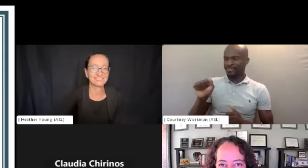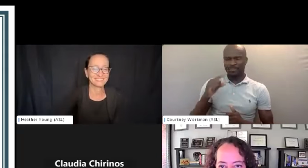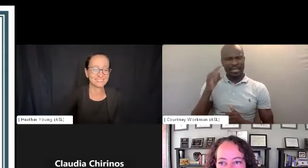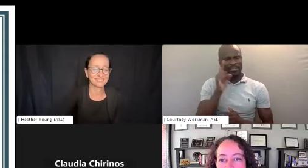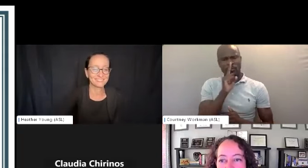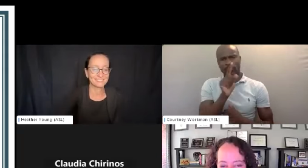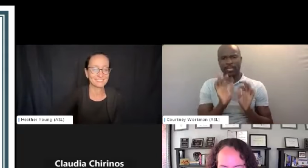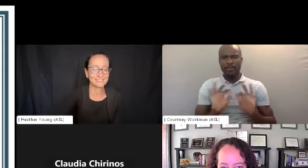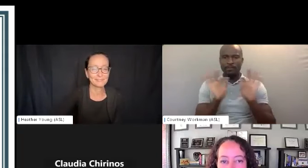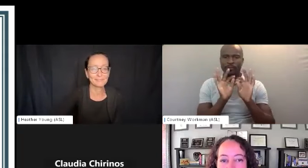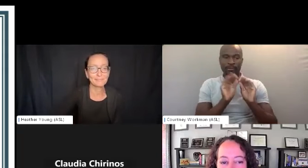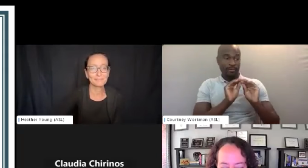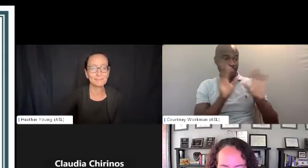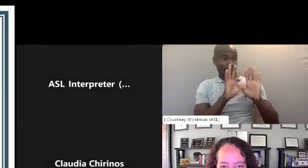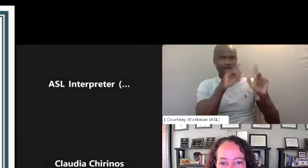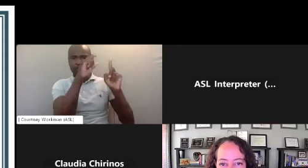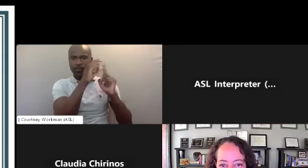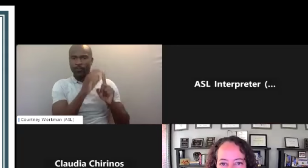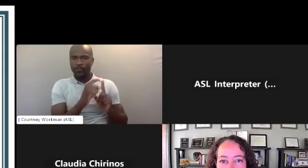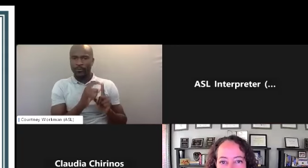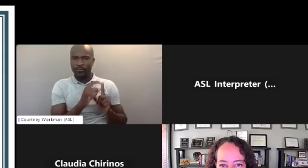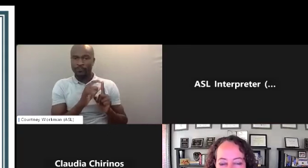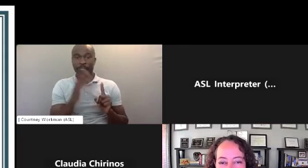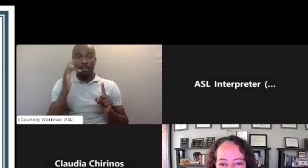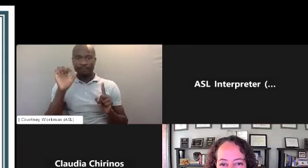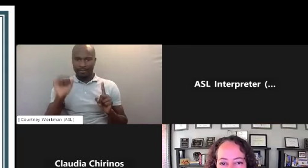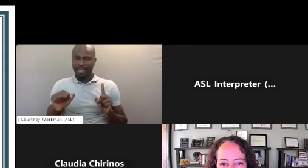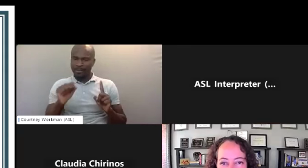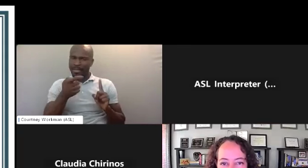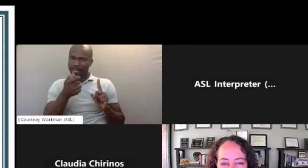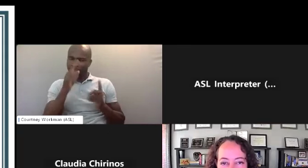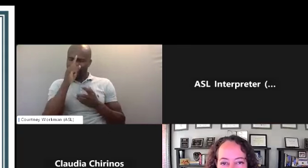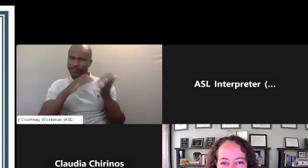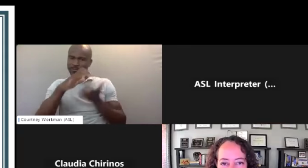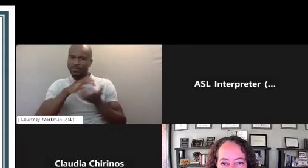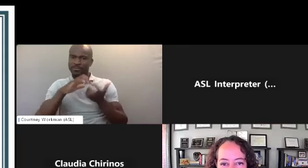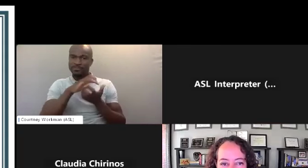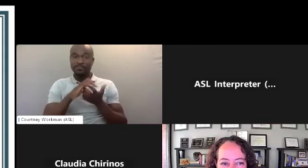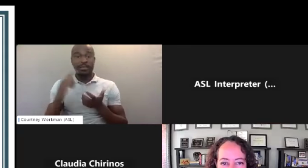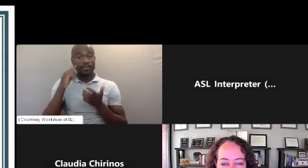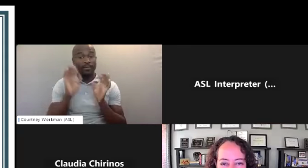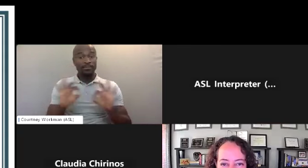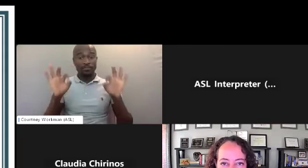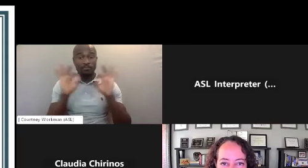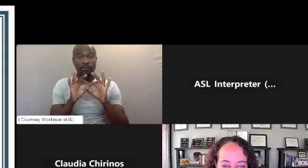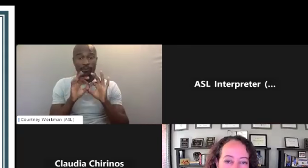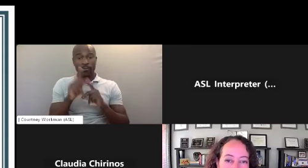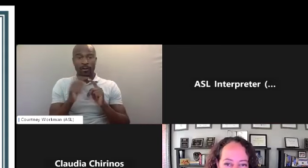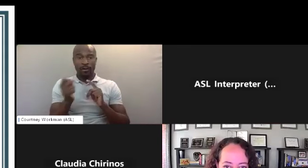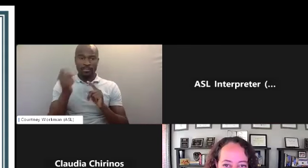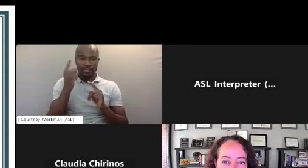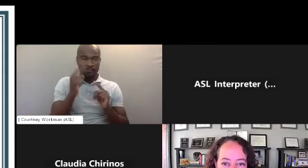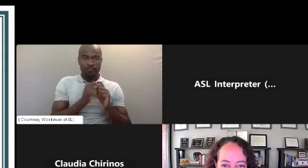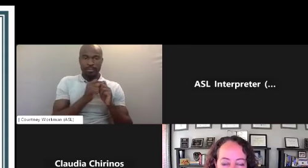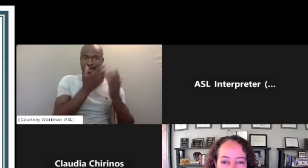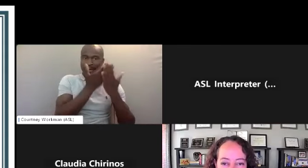so very confusing. And I do think it's also very important for people to understand the differences between an evidence-based practice versus something